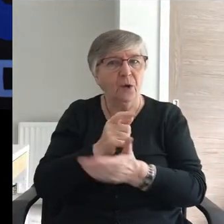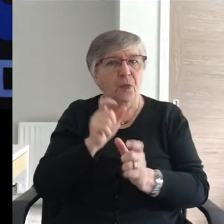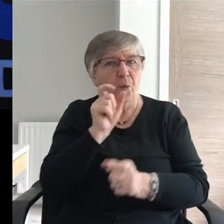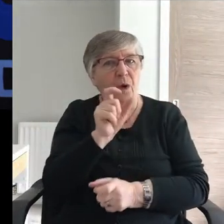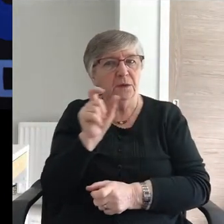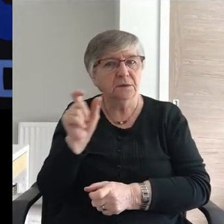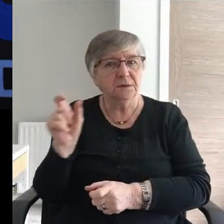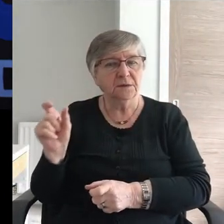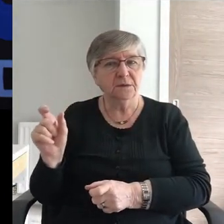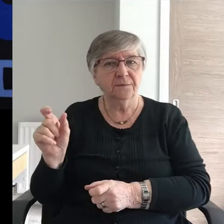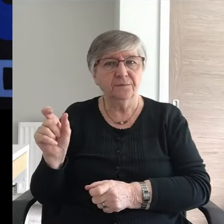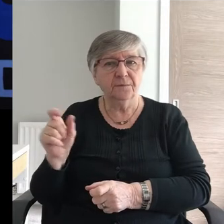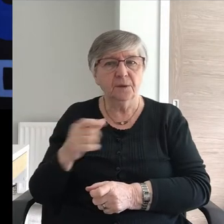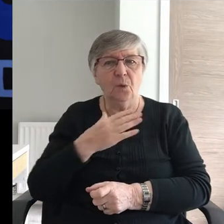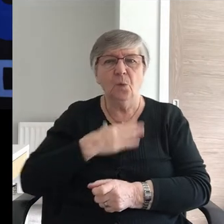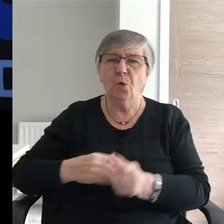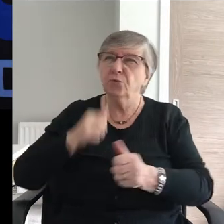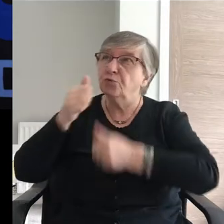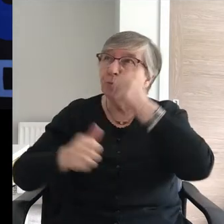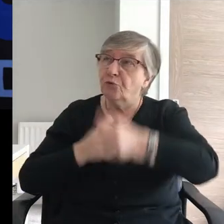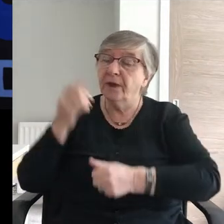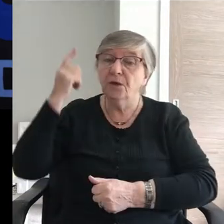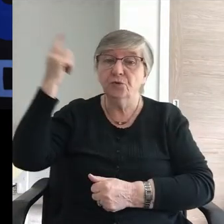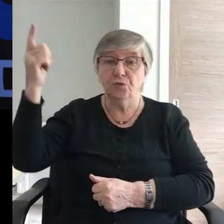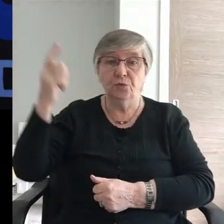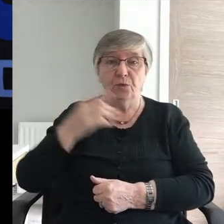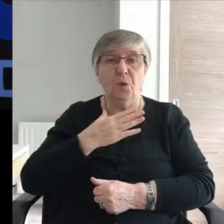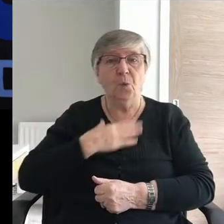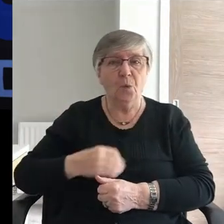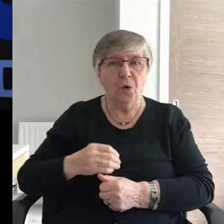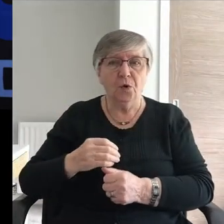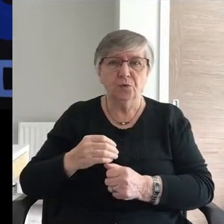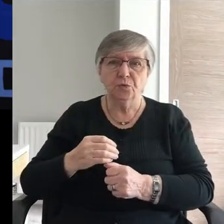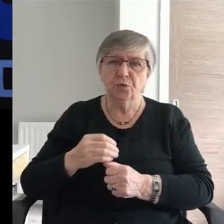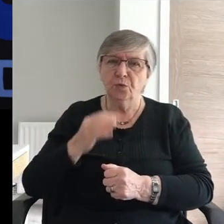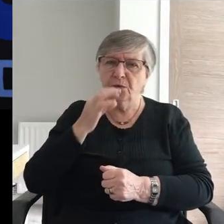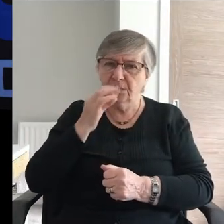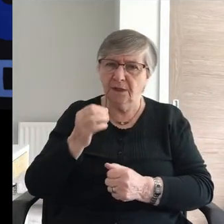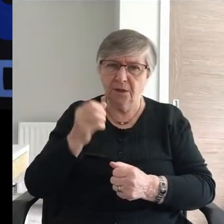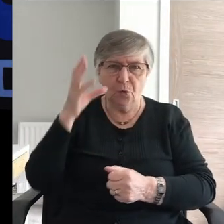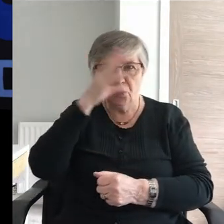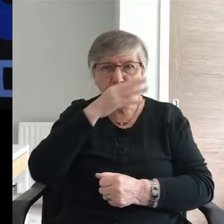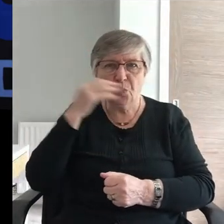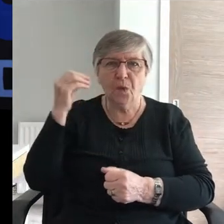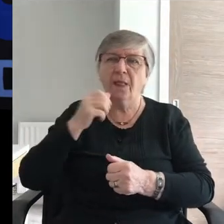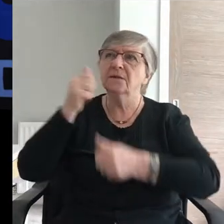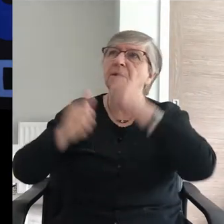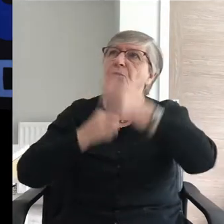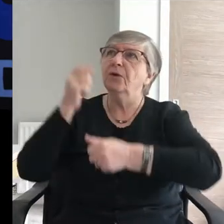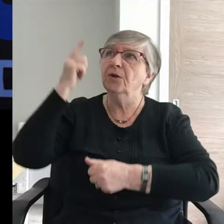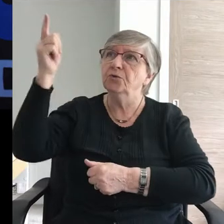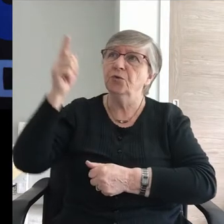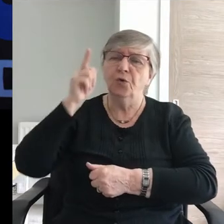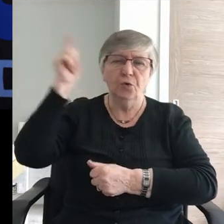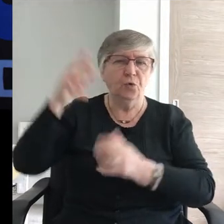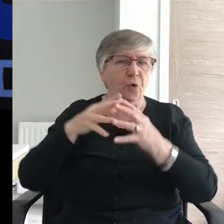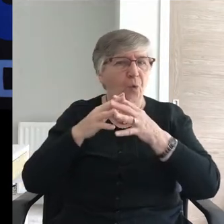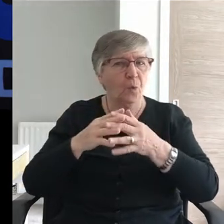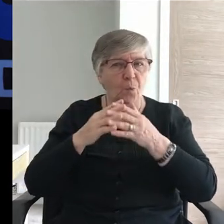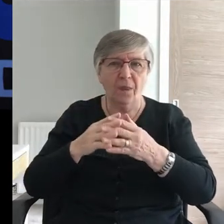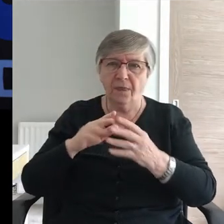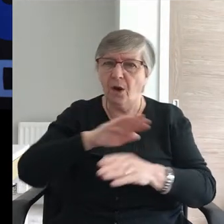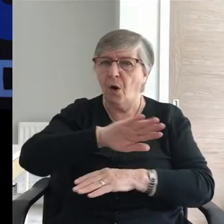words? We want to praise you. We want to call on our souls to praise you, for you are